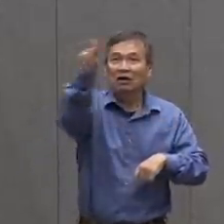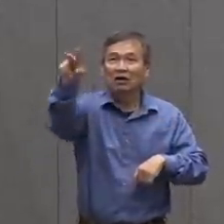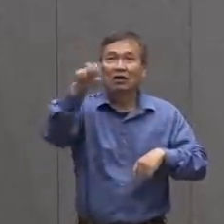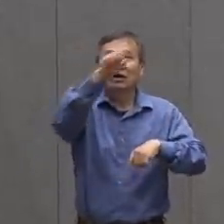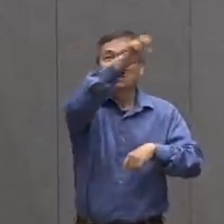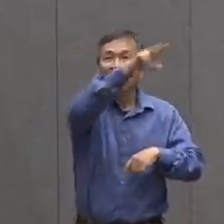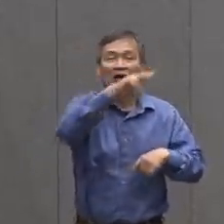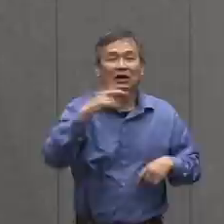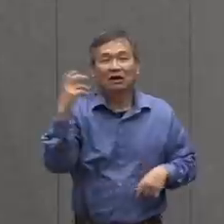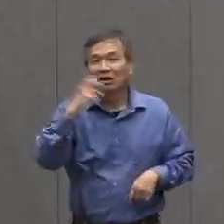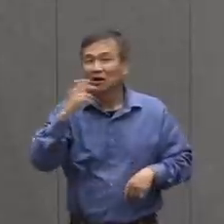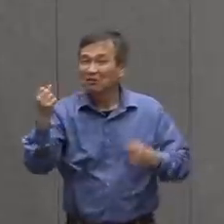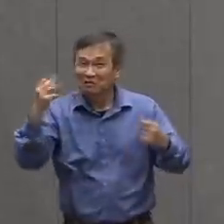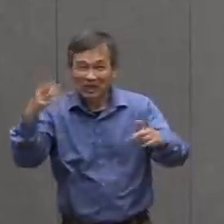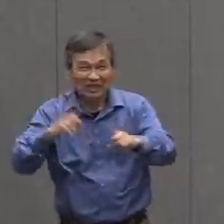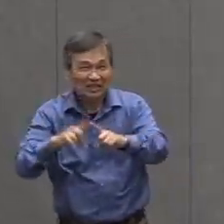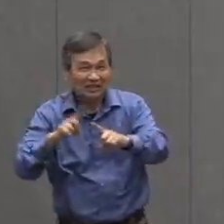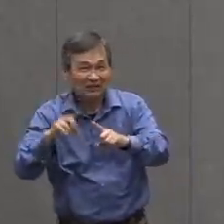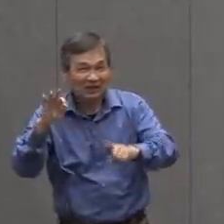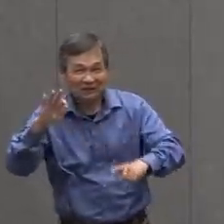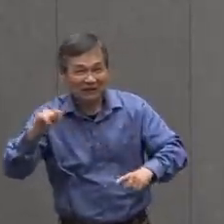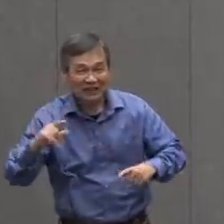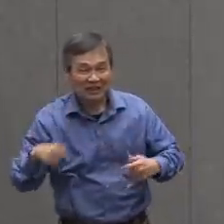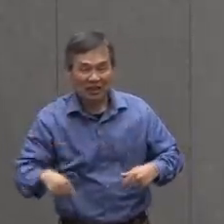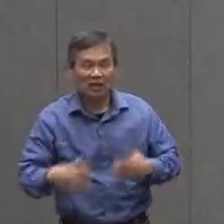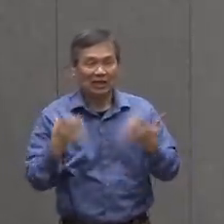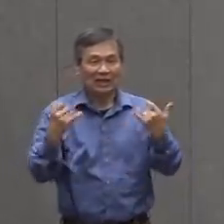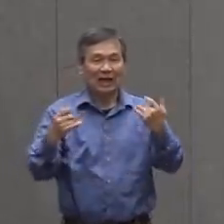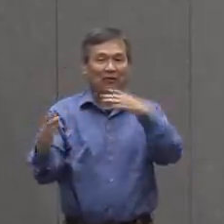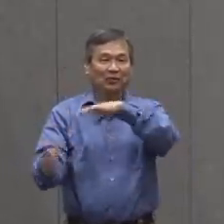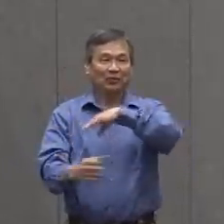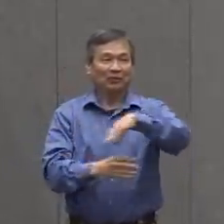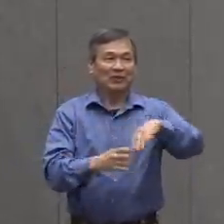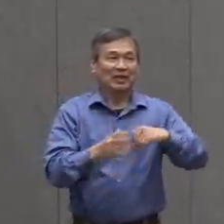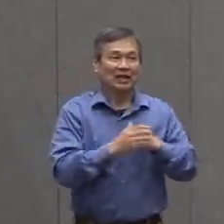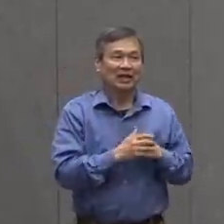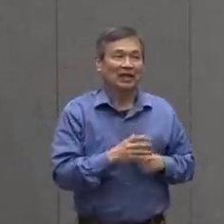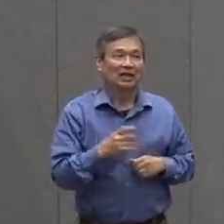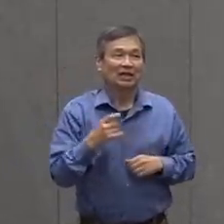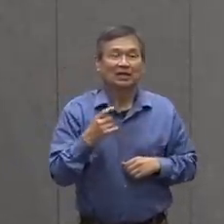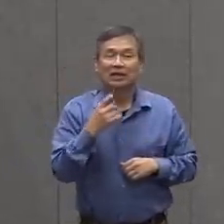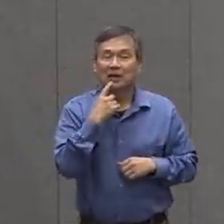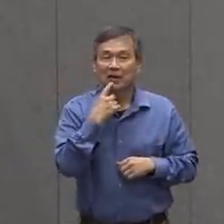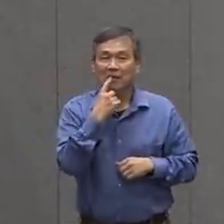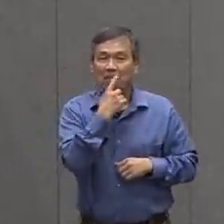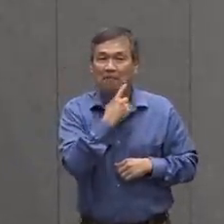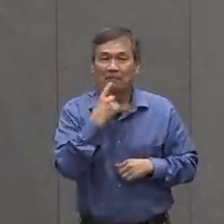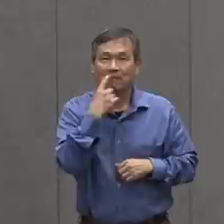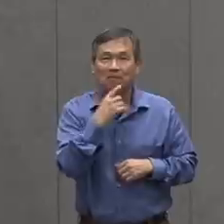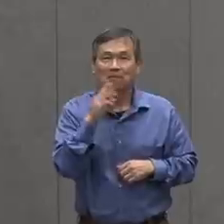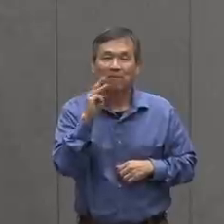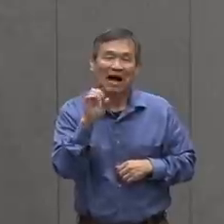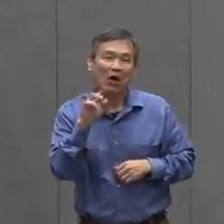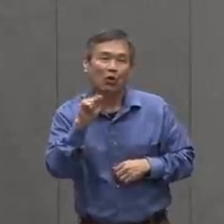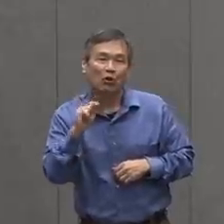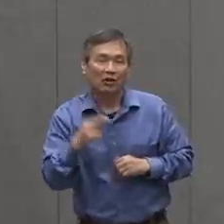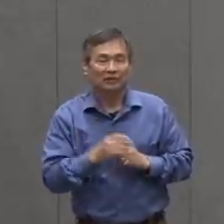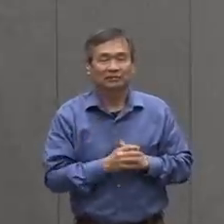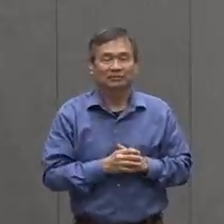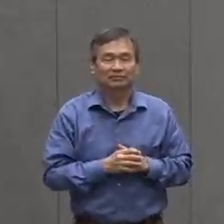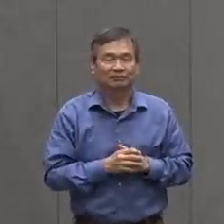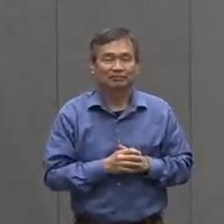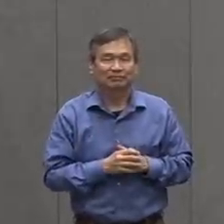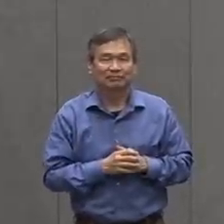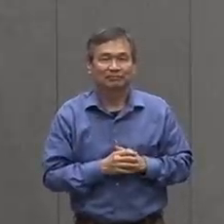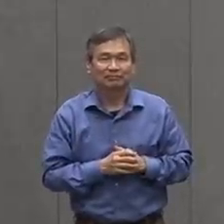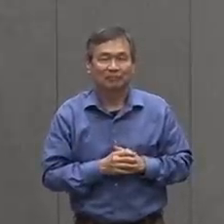feet. What do you do with a mouth like this? I can